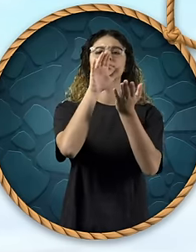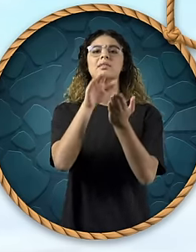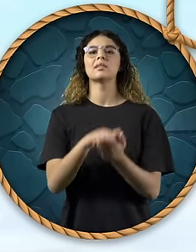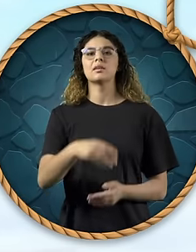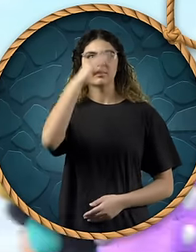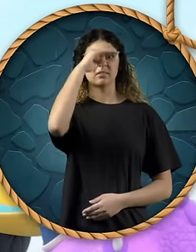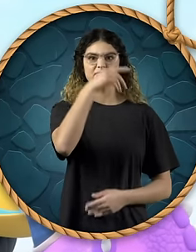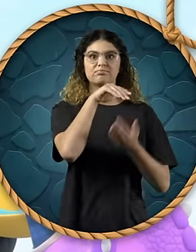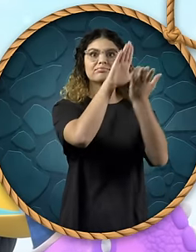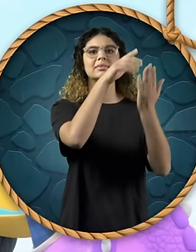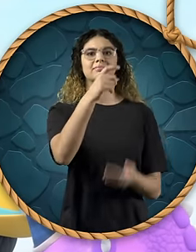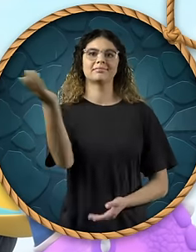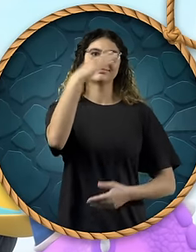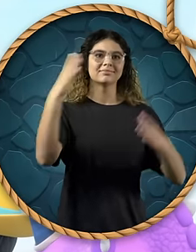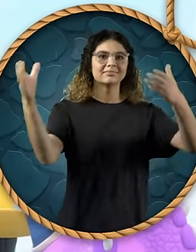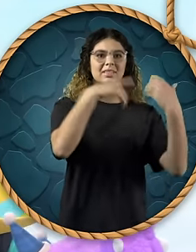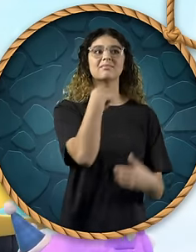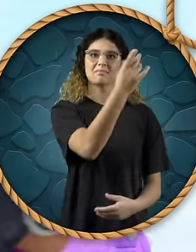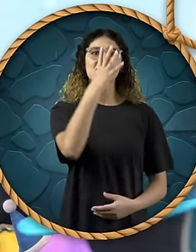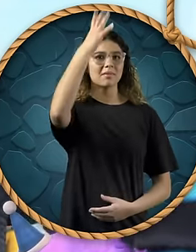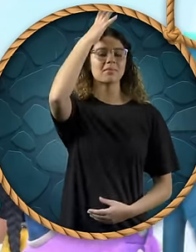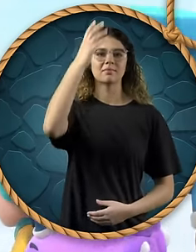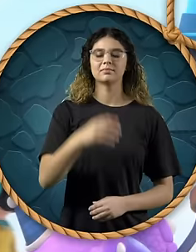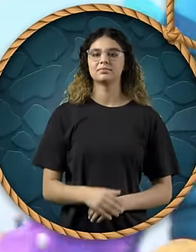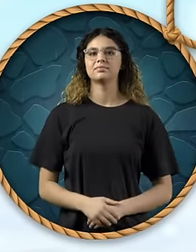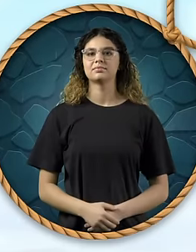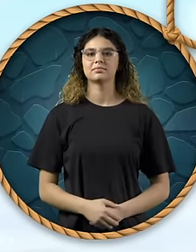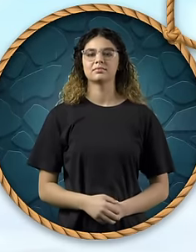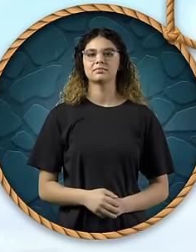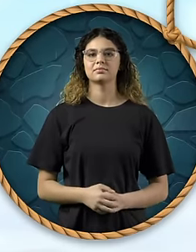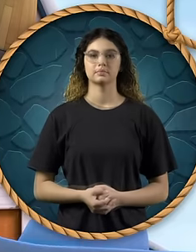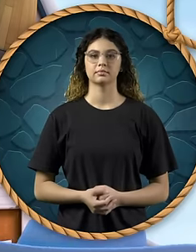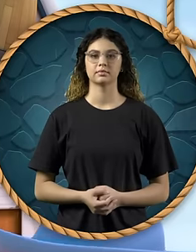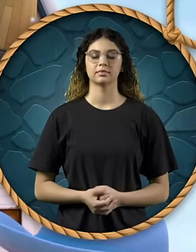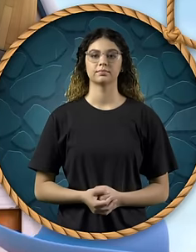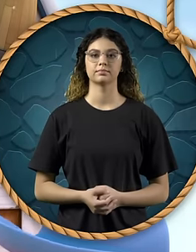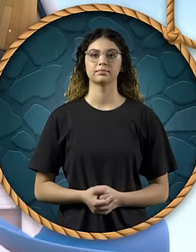Biscuit is calling for the Dino Ranch Roundup. Let's go to Mon Mothma.